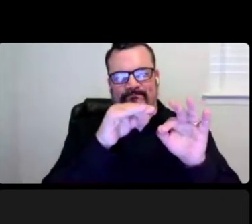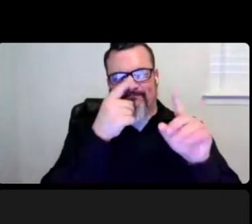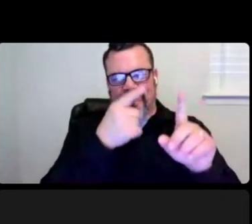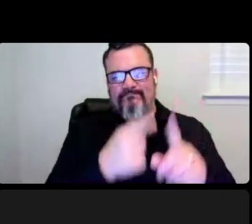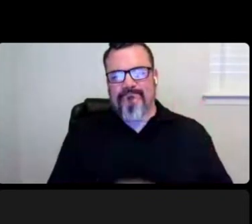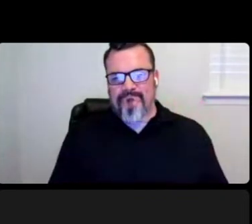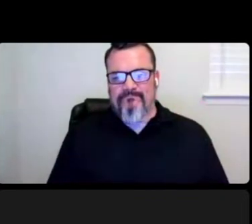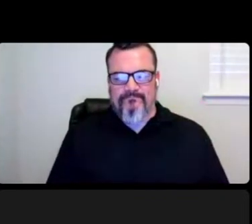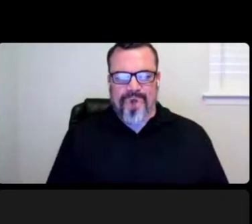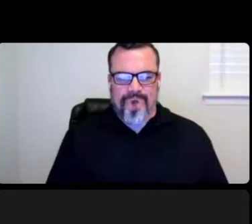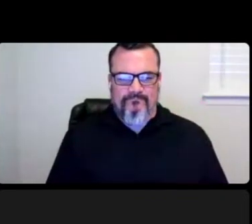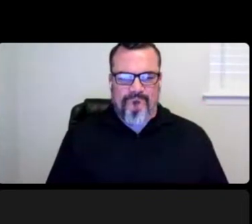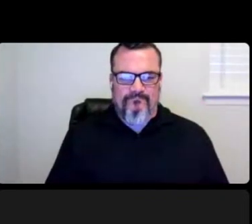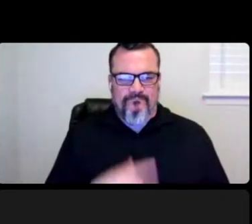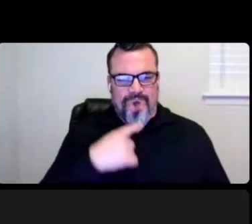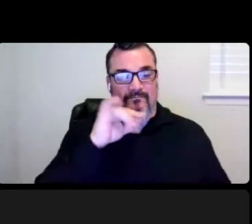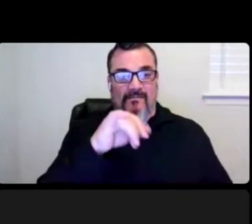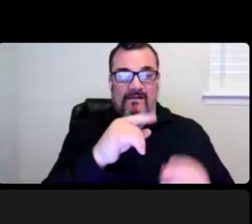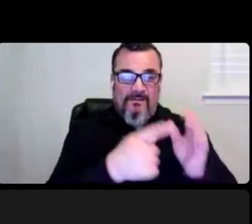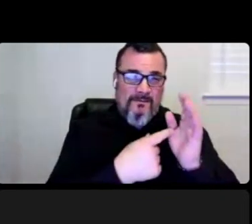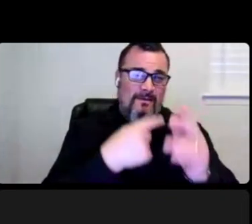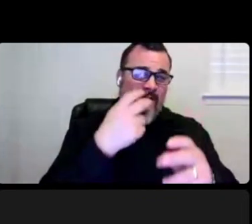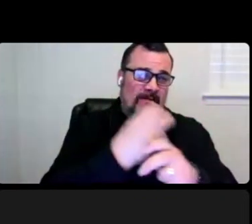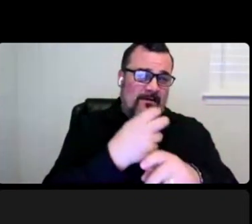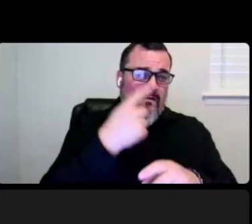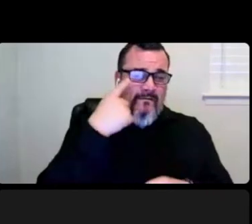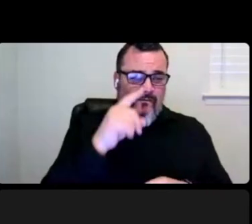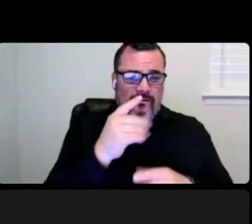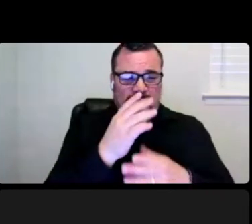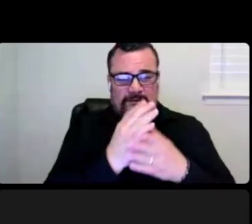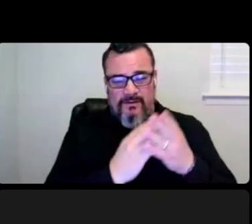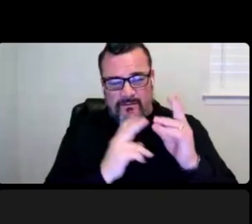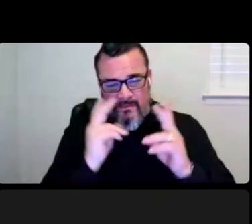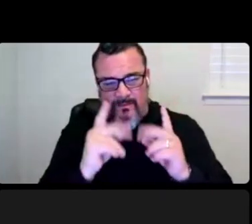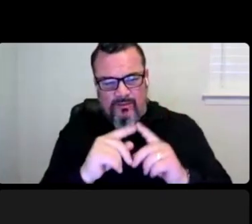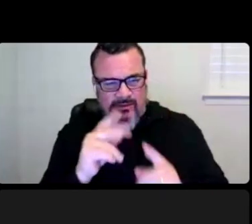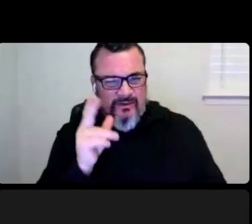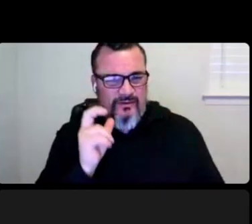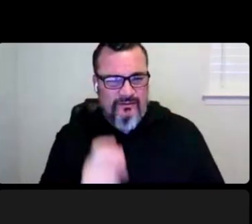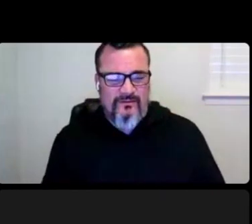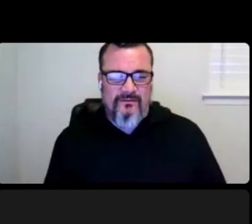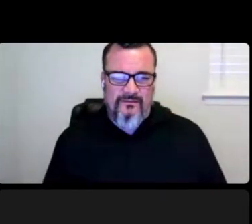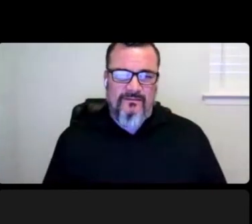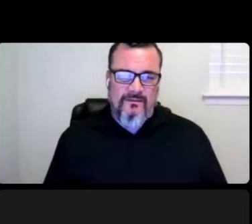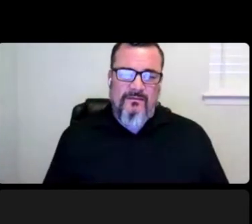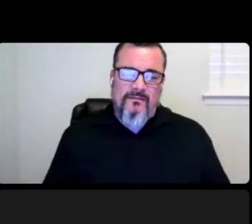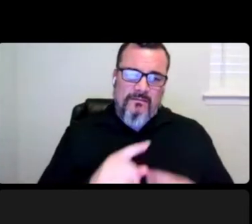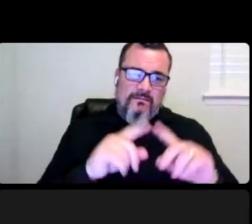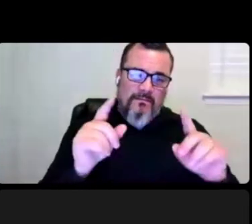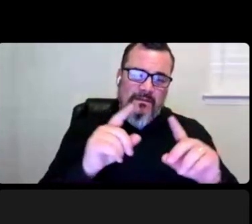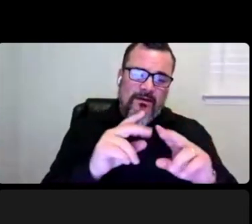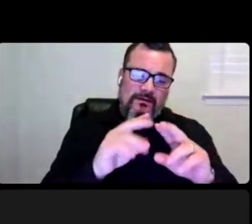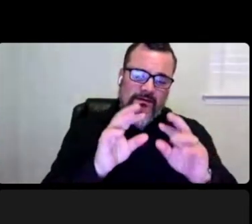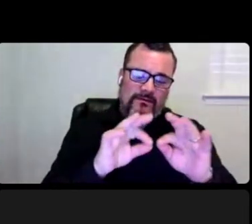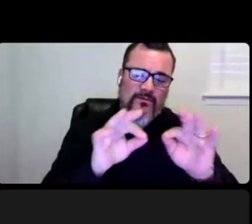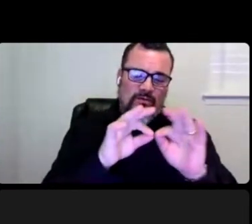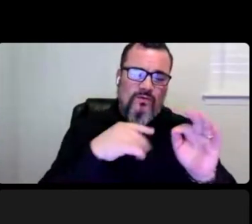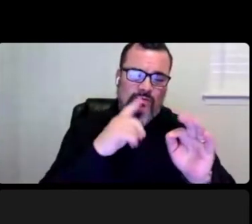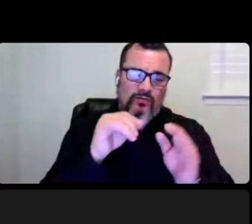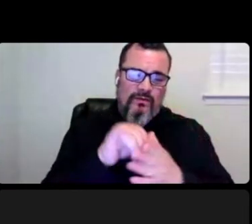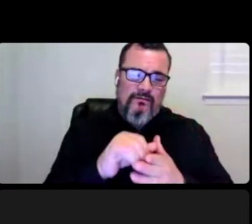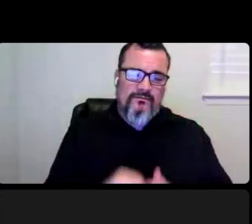And sometimes that's hard for some people to hear. But it's important that we do that.